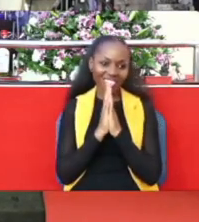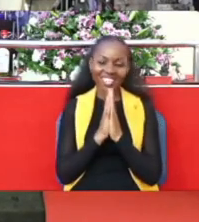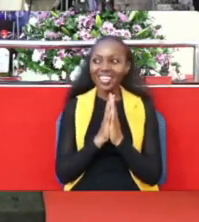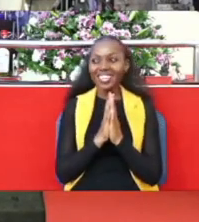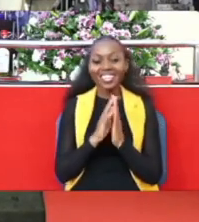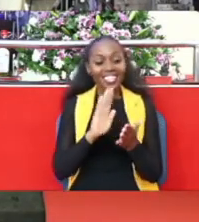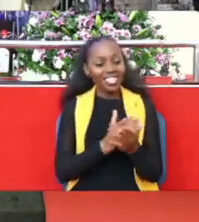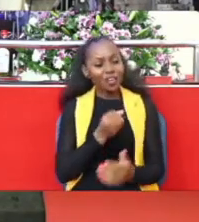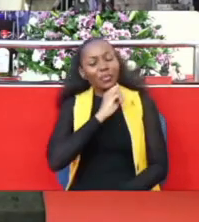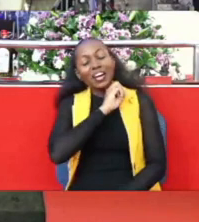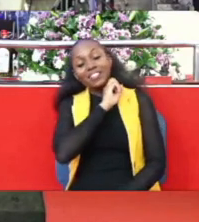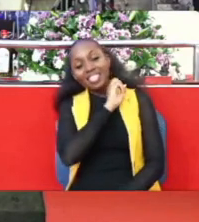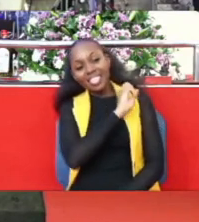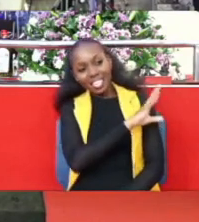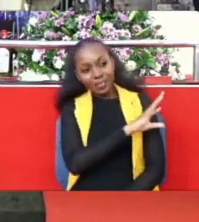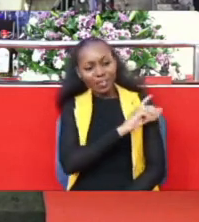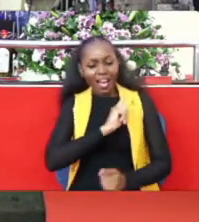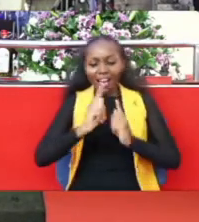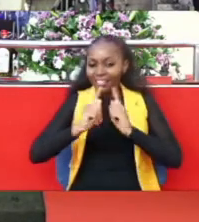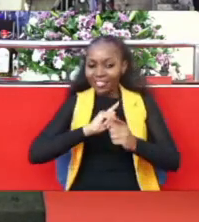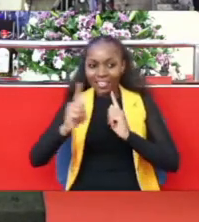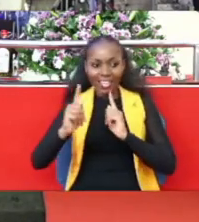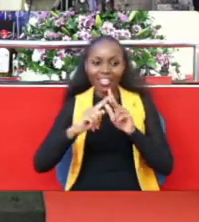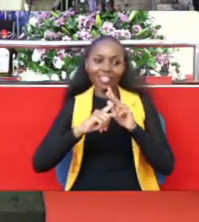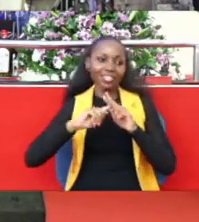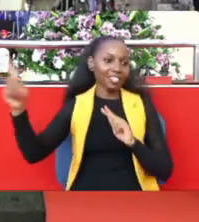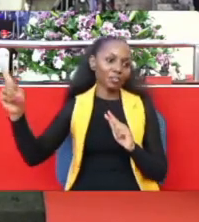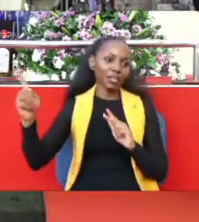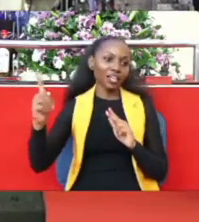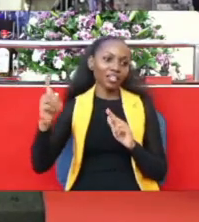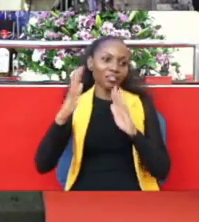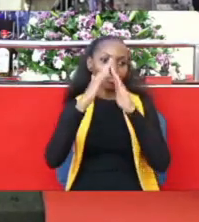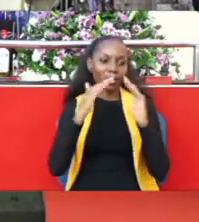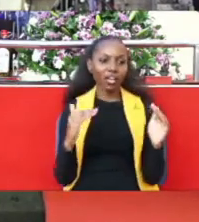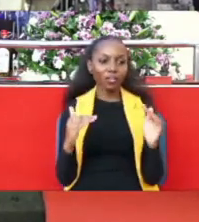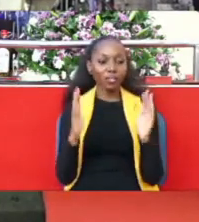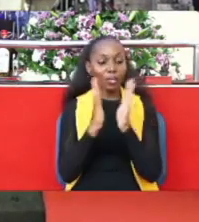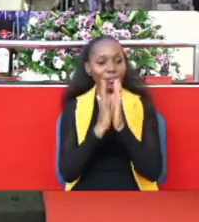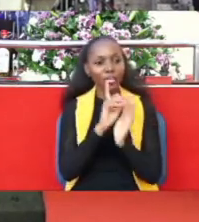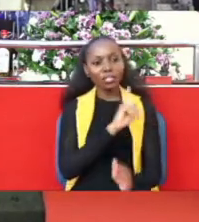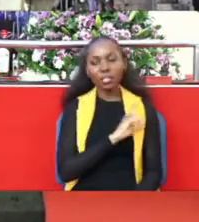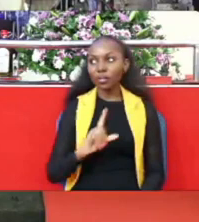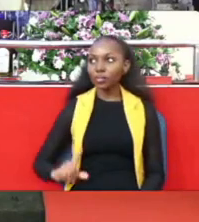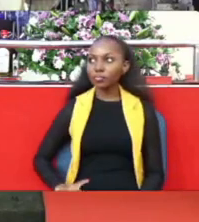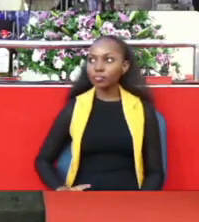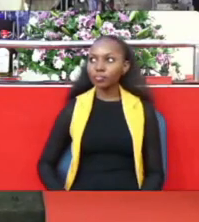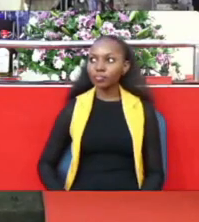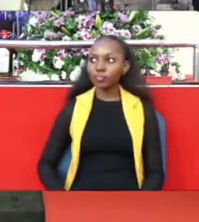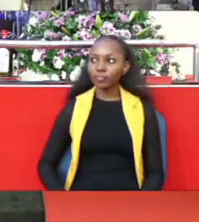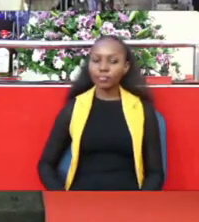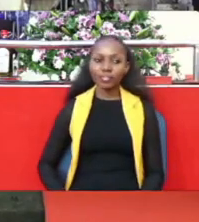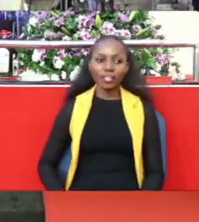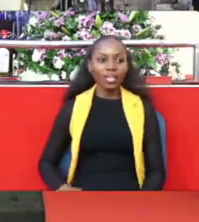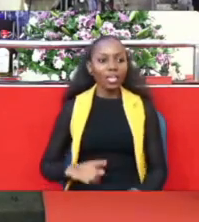paza sauti. We would have vacated that house. Tungehama ile nyumba. Bwana asifiwe. It is time for us to know who we